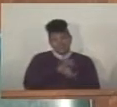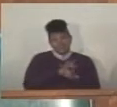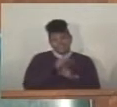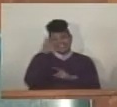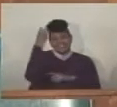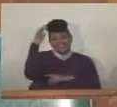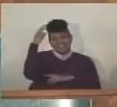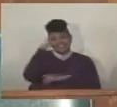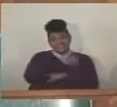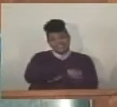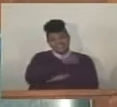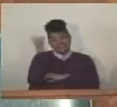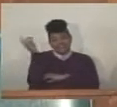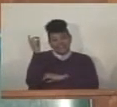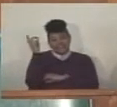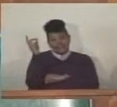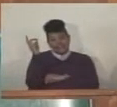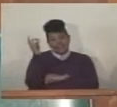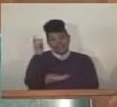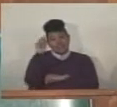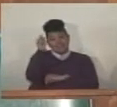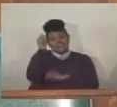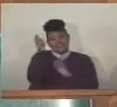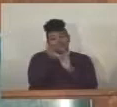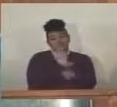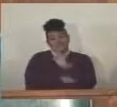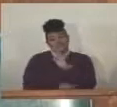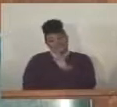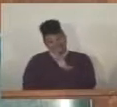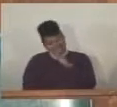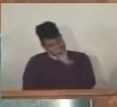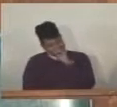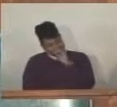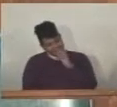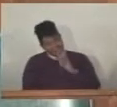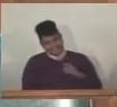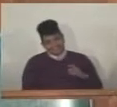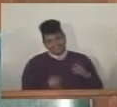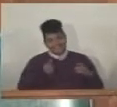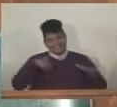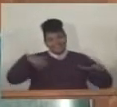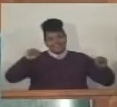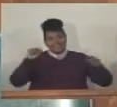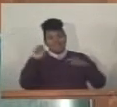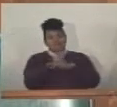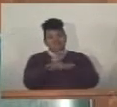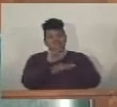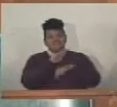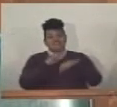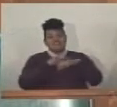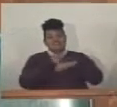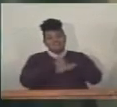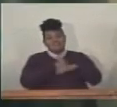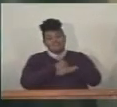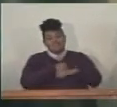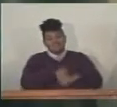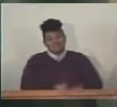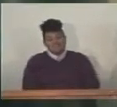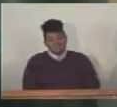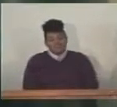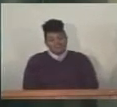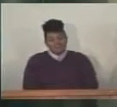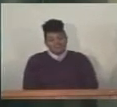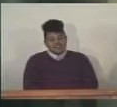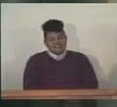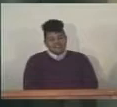16 days, and 10 minutes, I had to deal with this problem. So